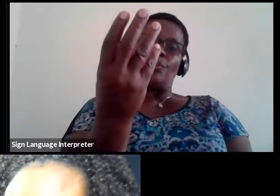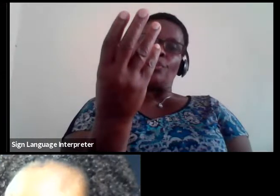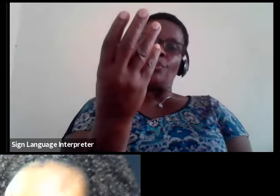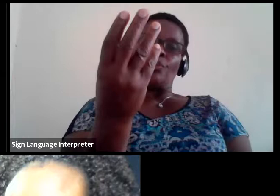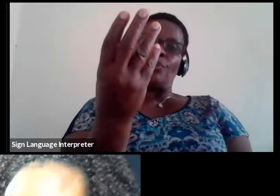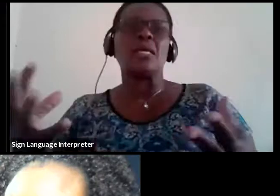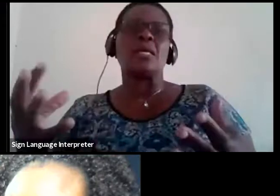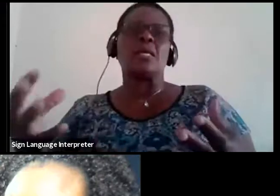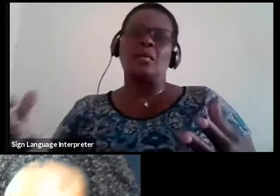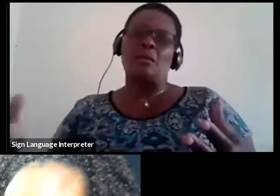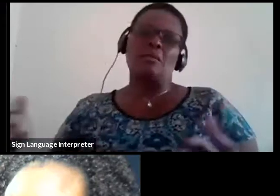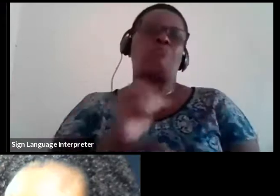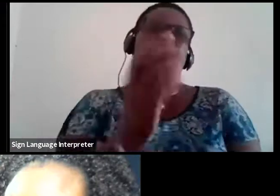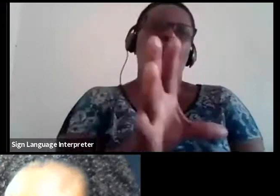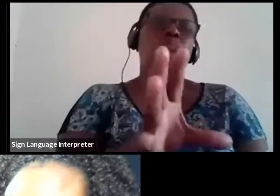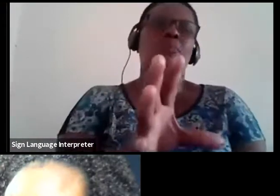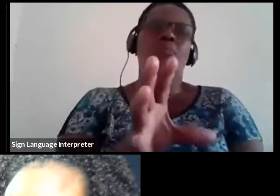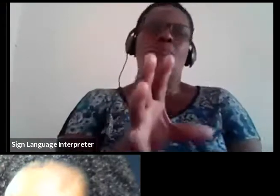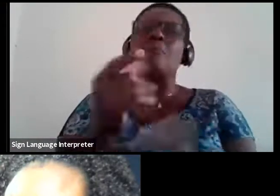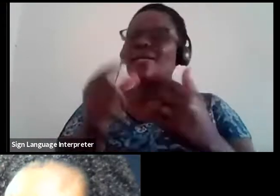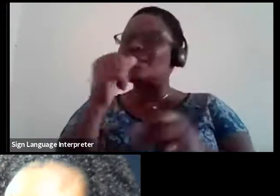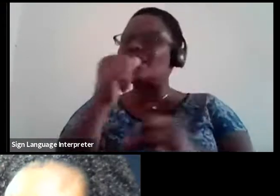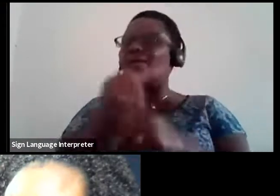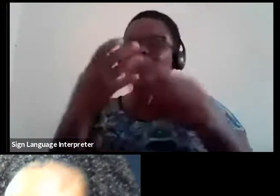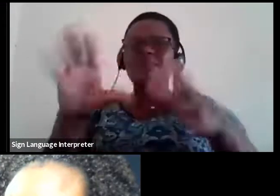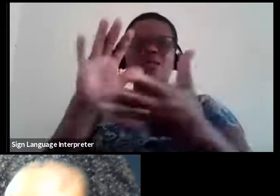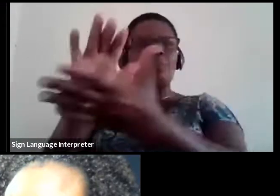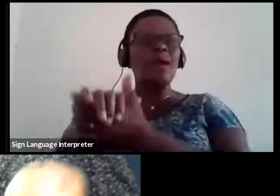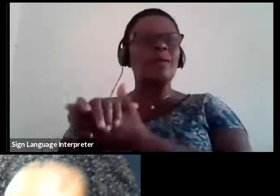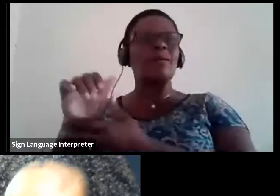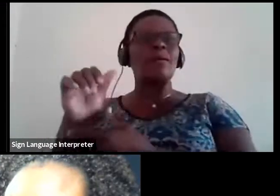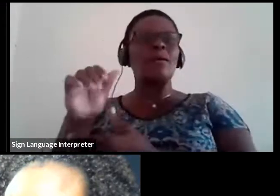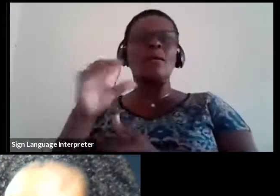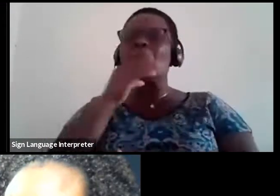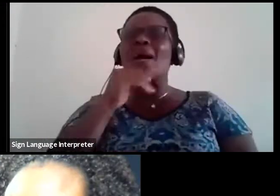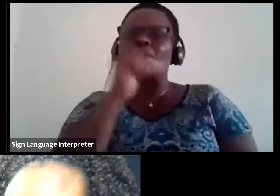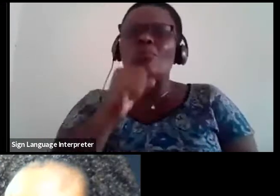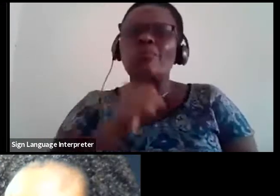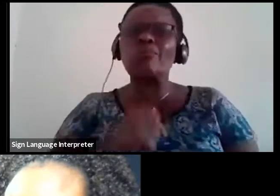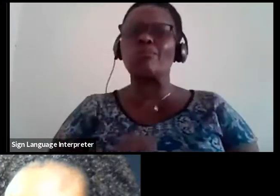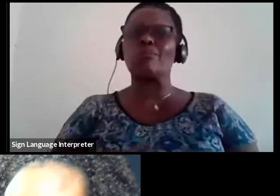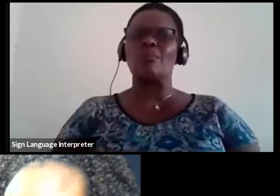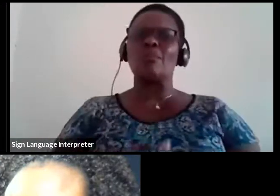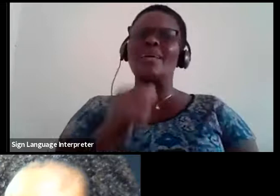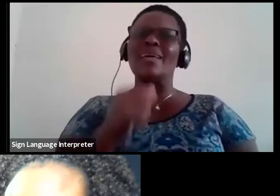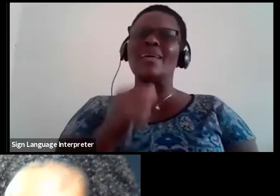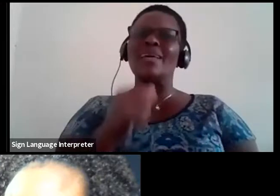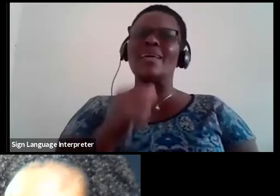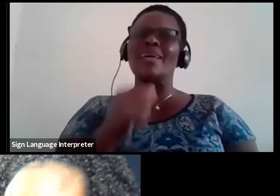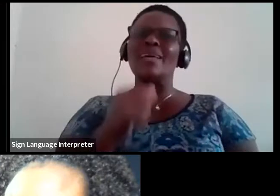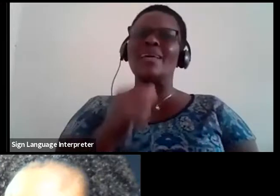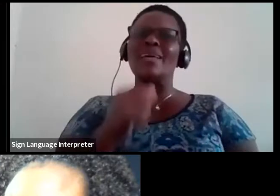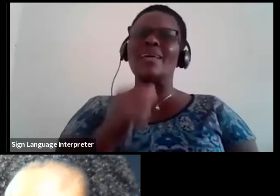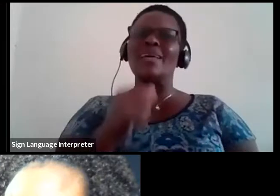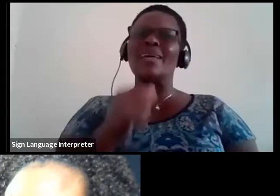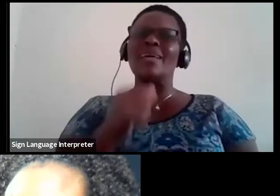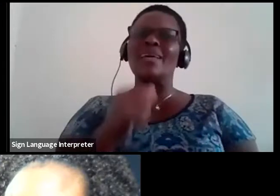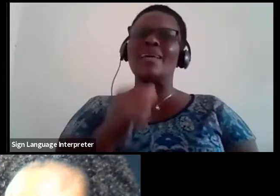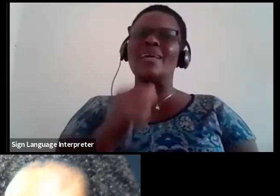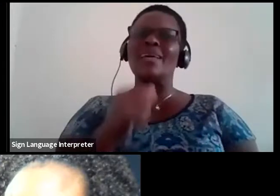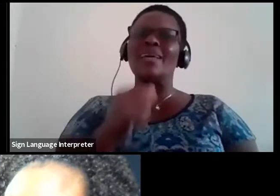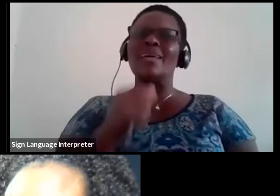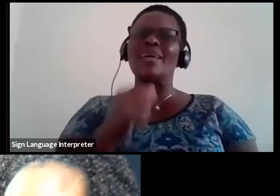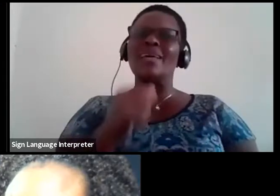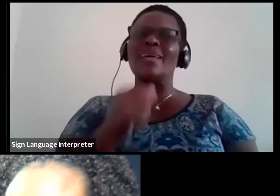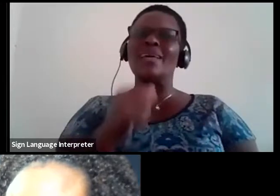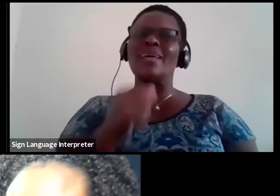for me, tech companies really need to be proactive, not to first wait for the user to say, this is not working for us anymore.